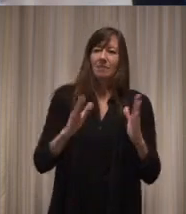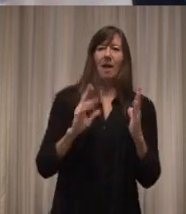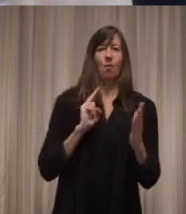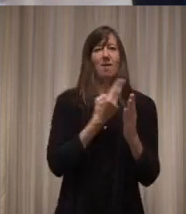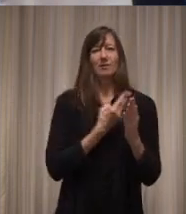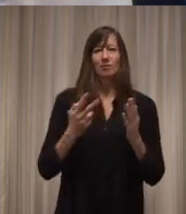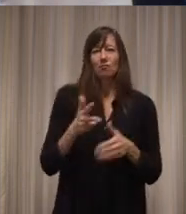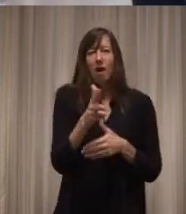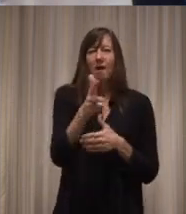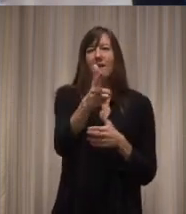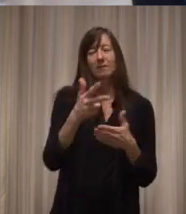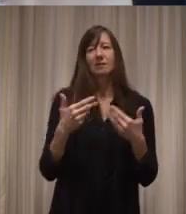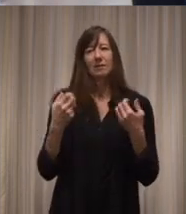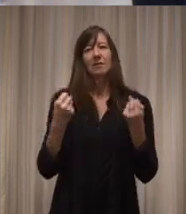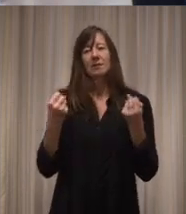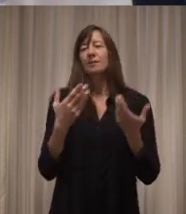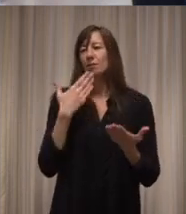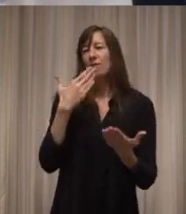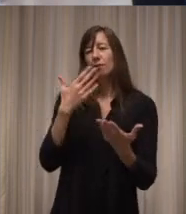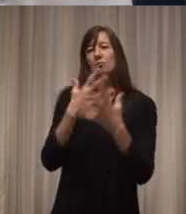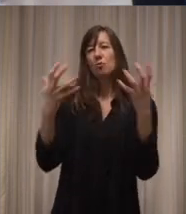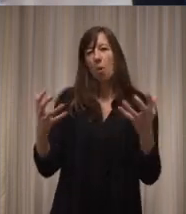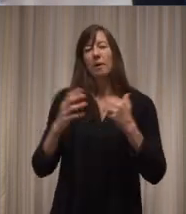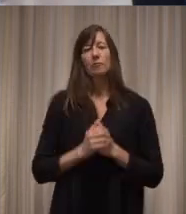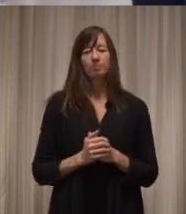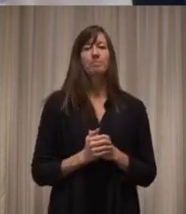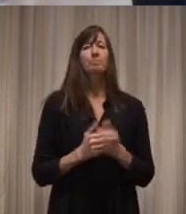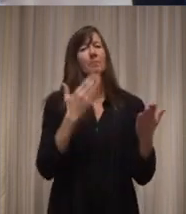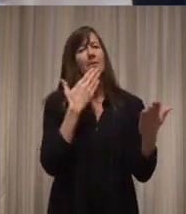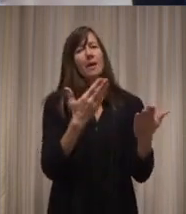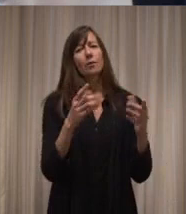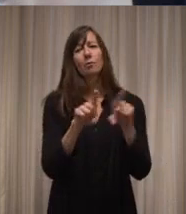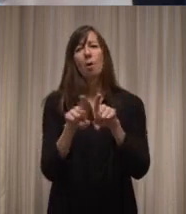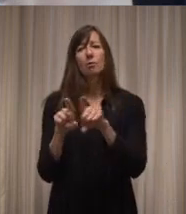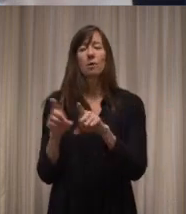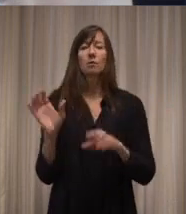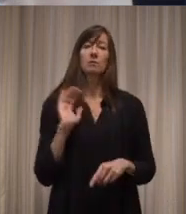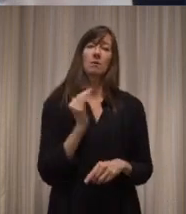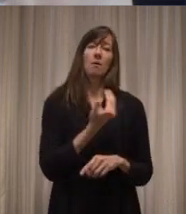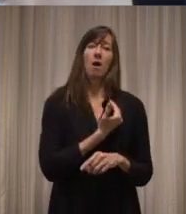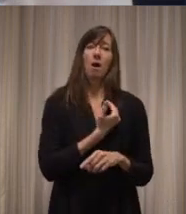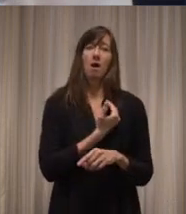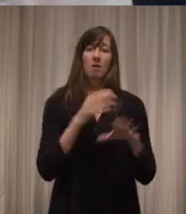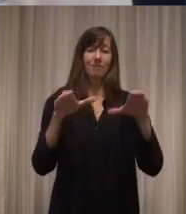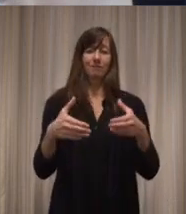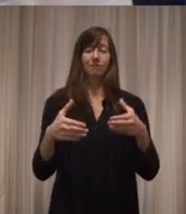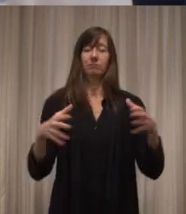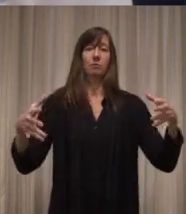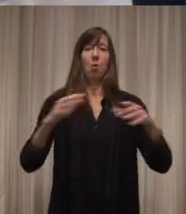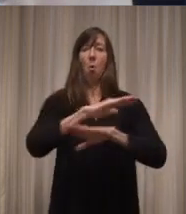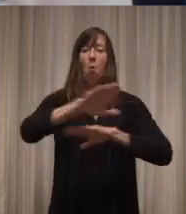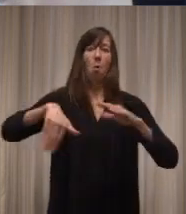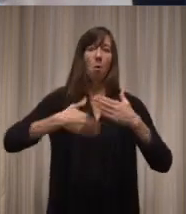year. So thank you very much for that. Thank you also to our entire set of frontline